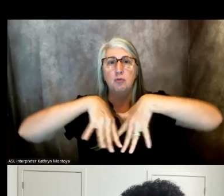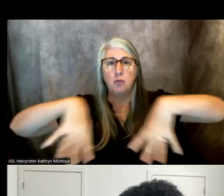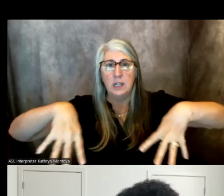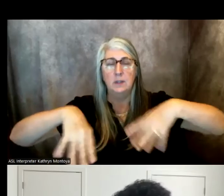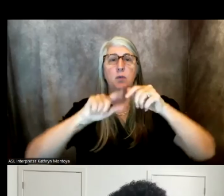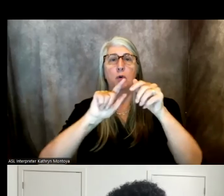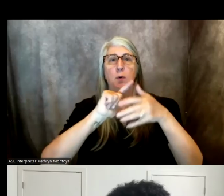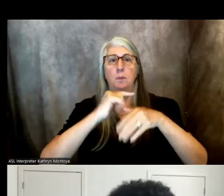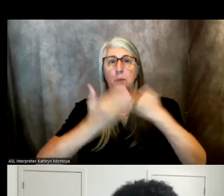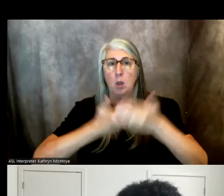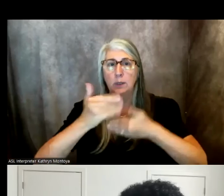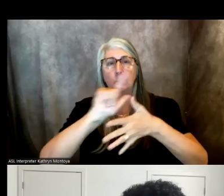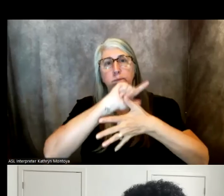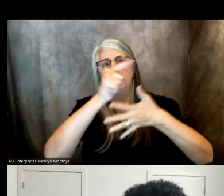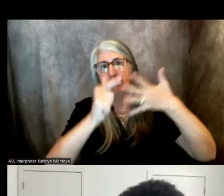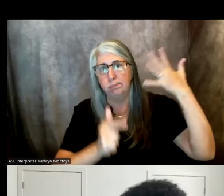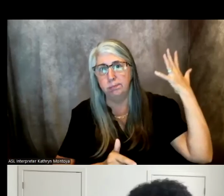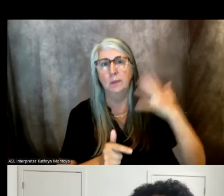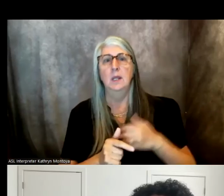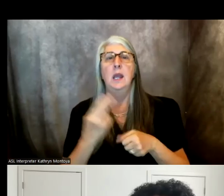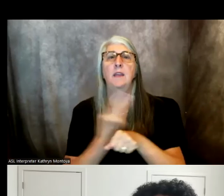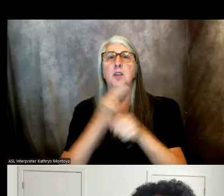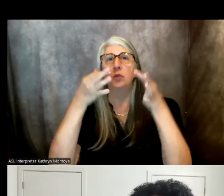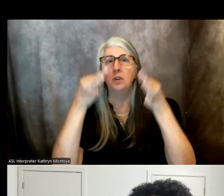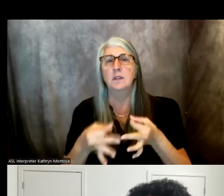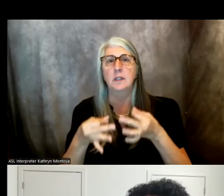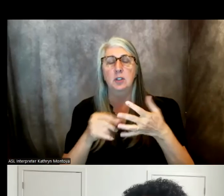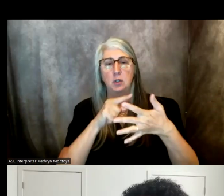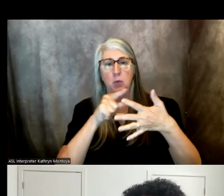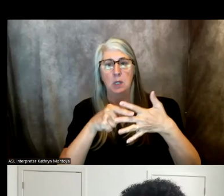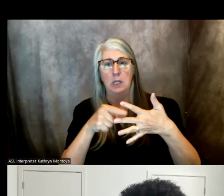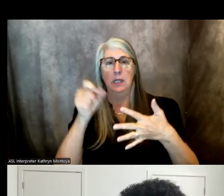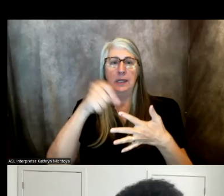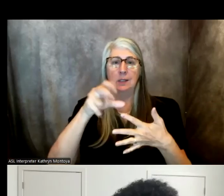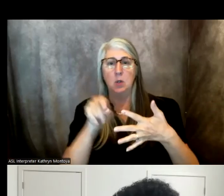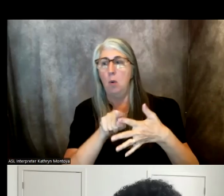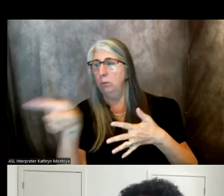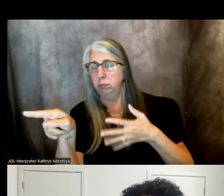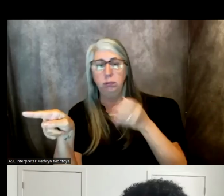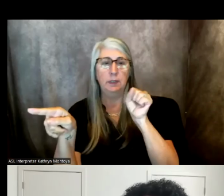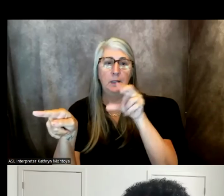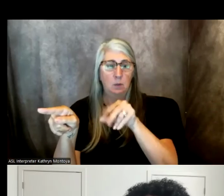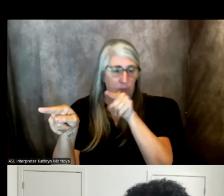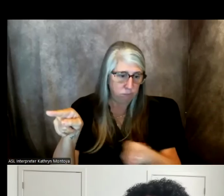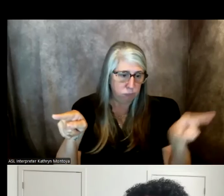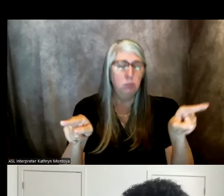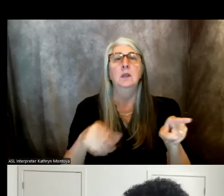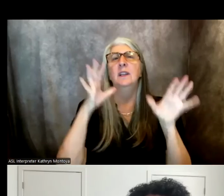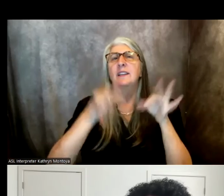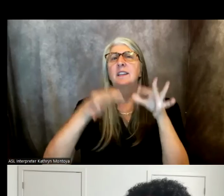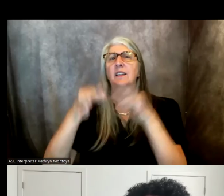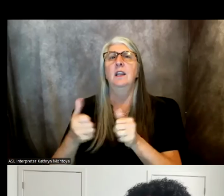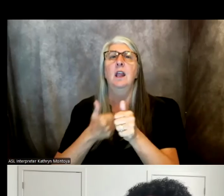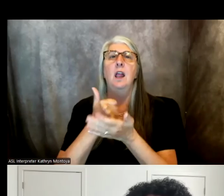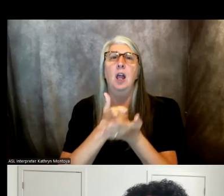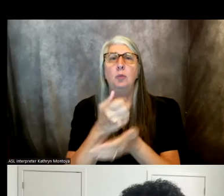And then also using those decision trees for like the sites themselves to develop their own agency protocol, specifically PSAPs, developing protocol to transfer